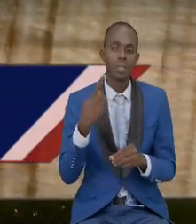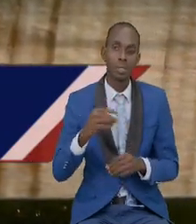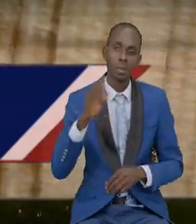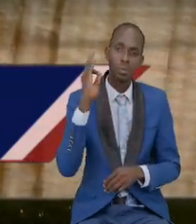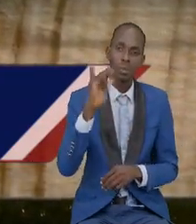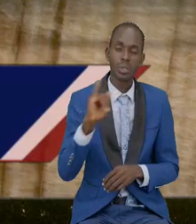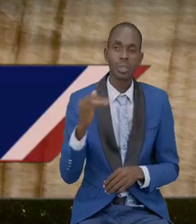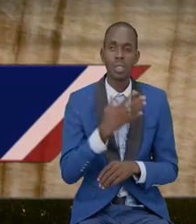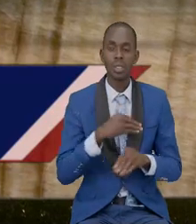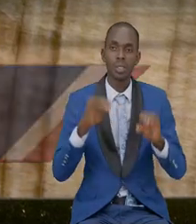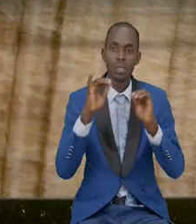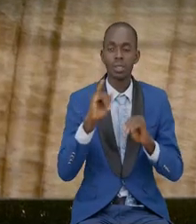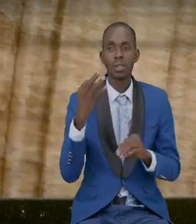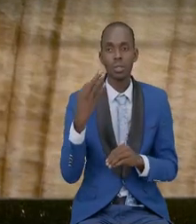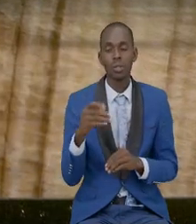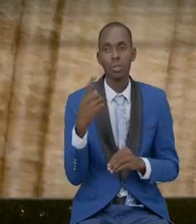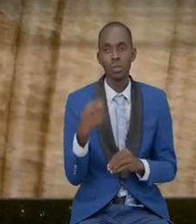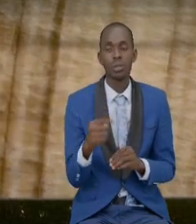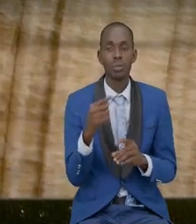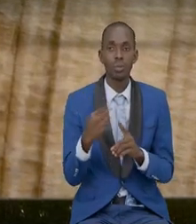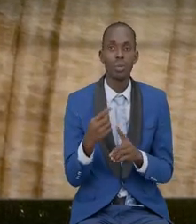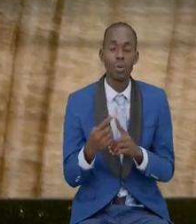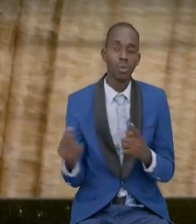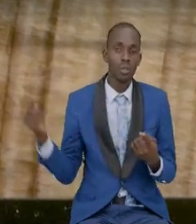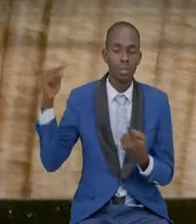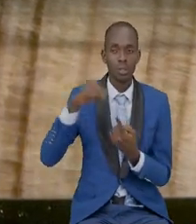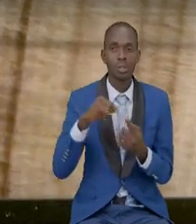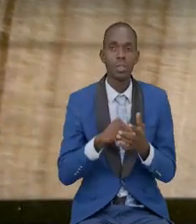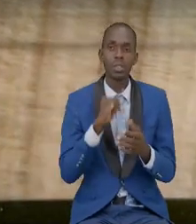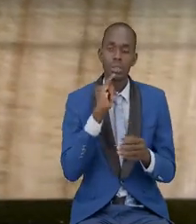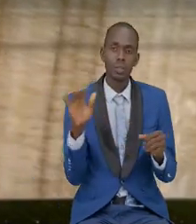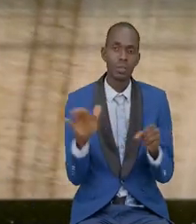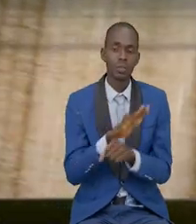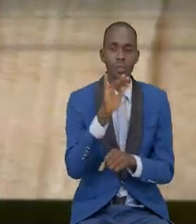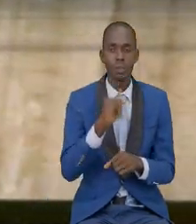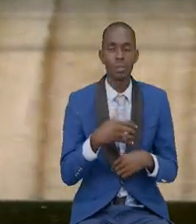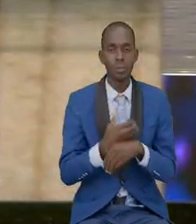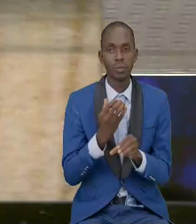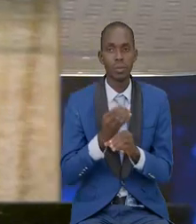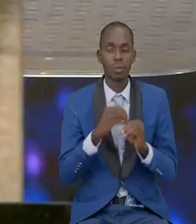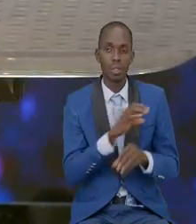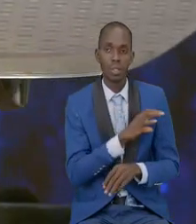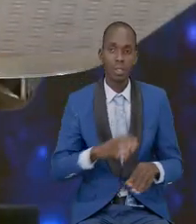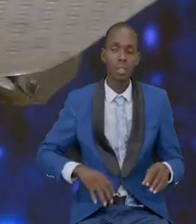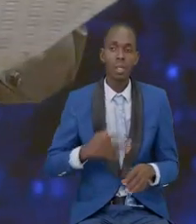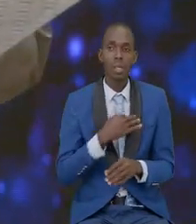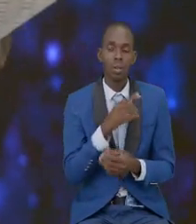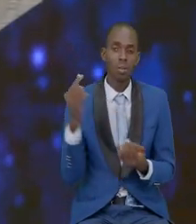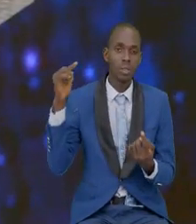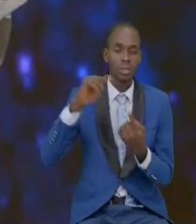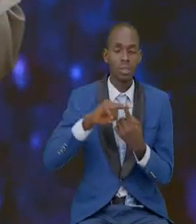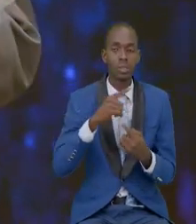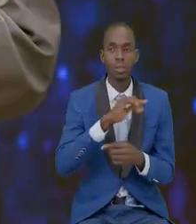word, until they be fully formed in Christ, and until these believers are